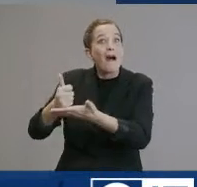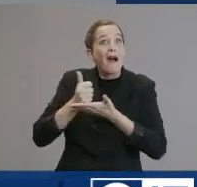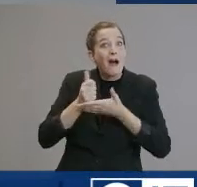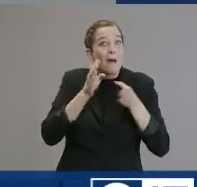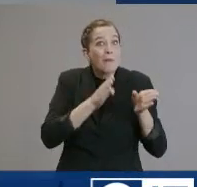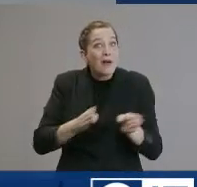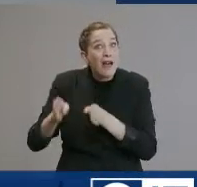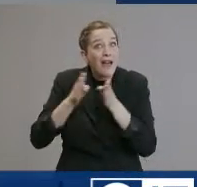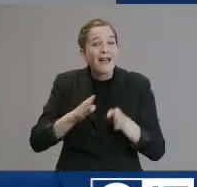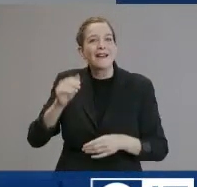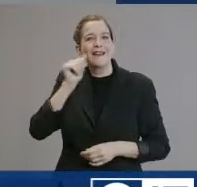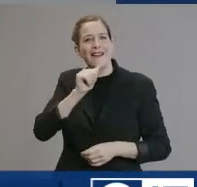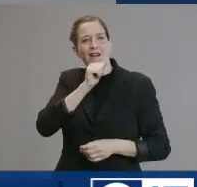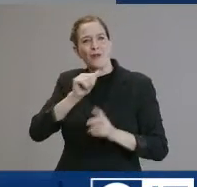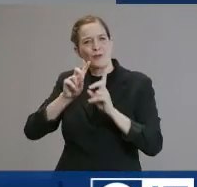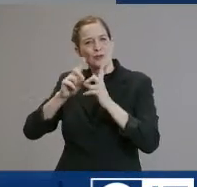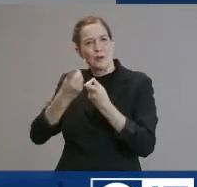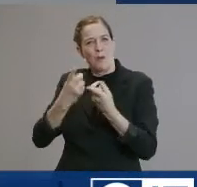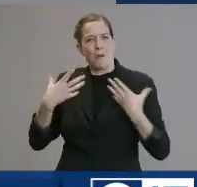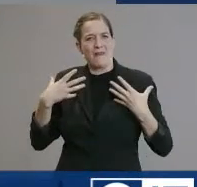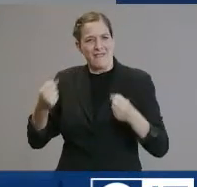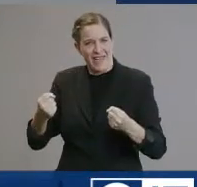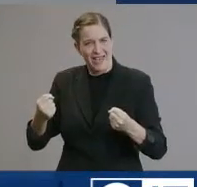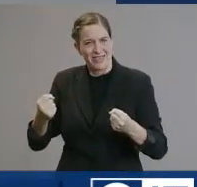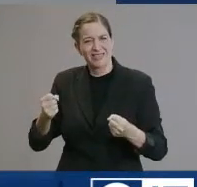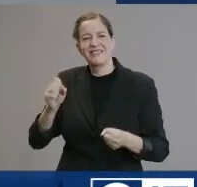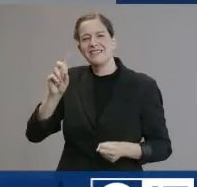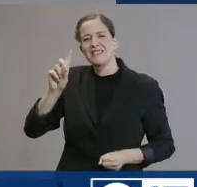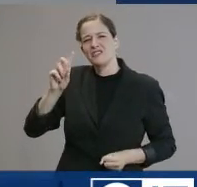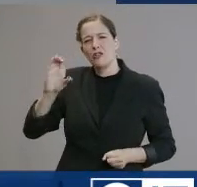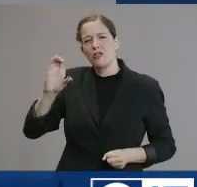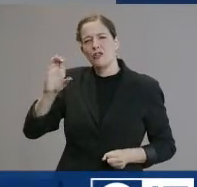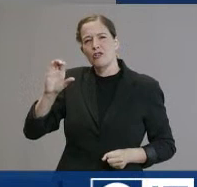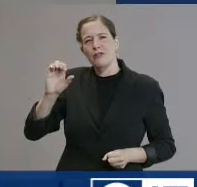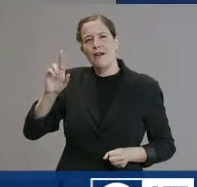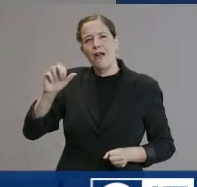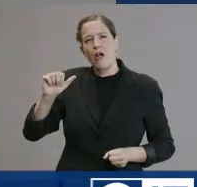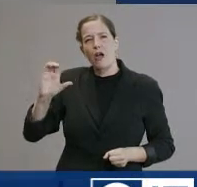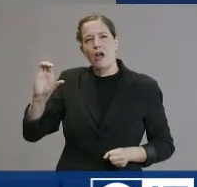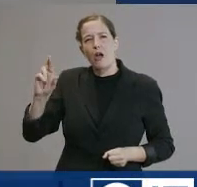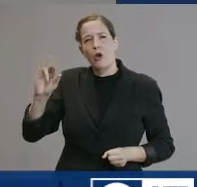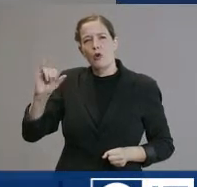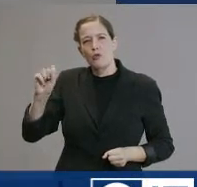with me today, and with Arizona's leading hospital professionals.